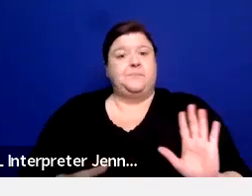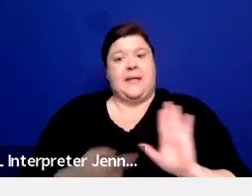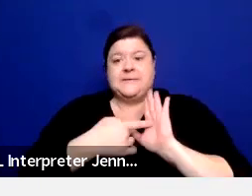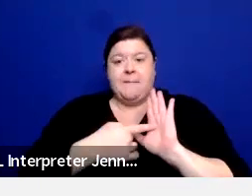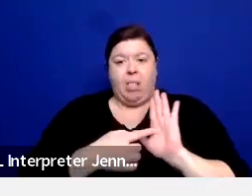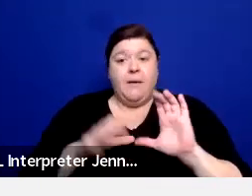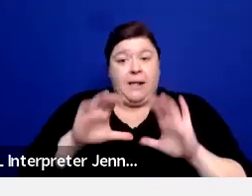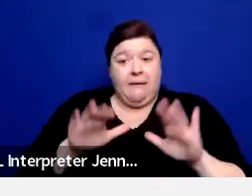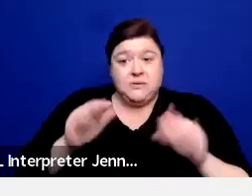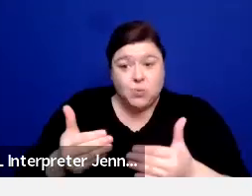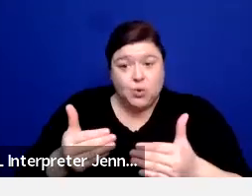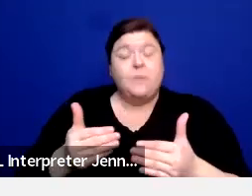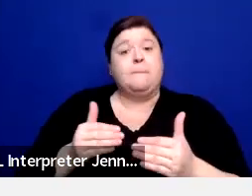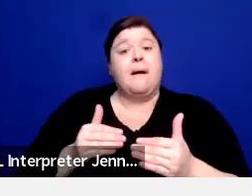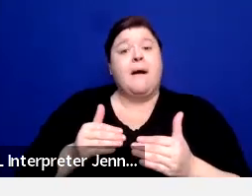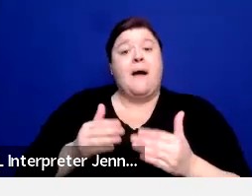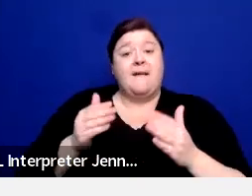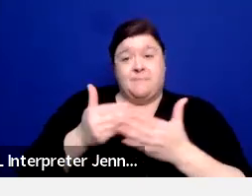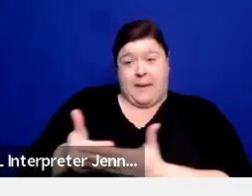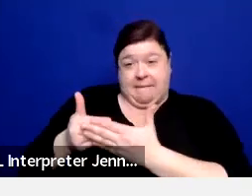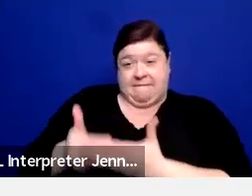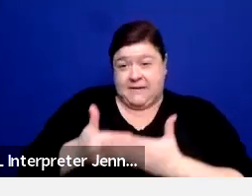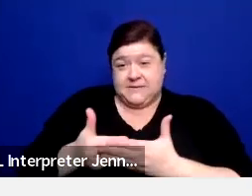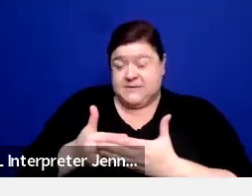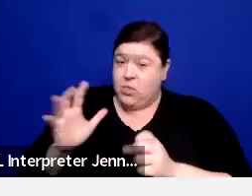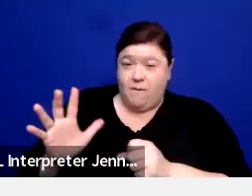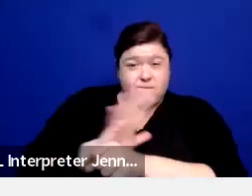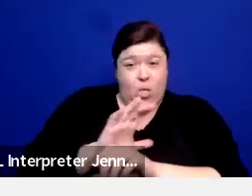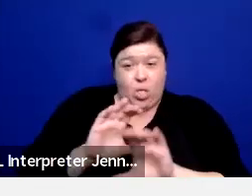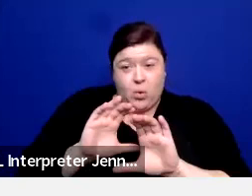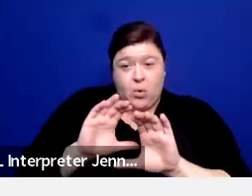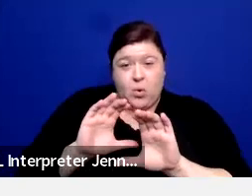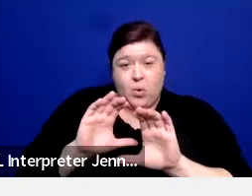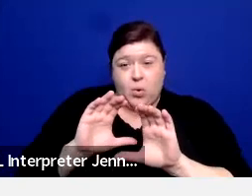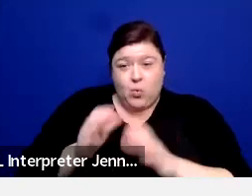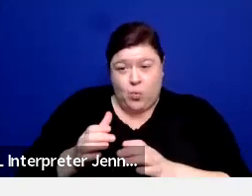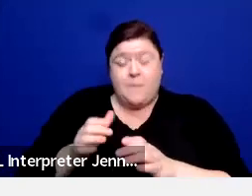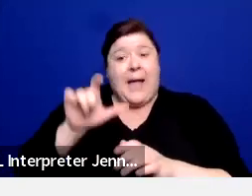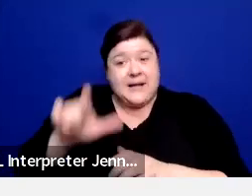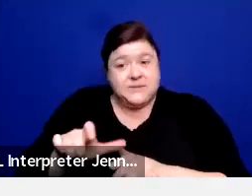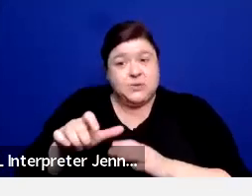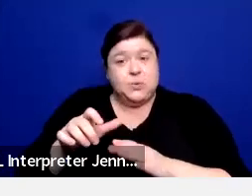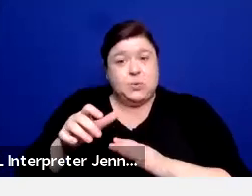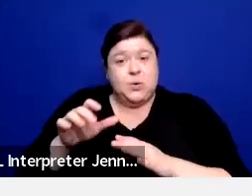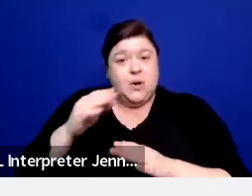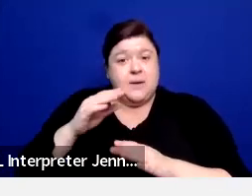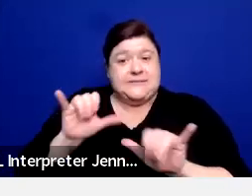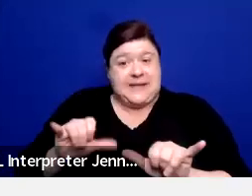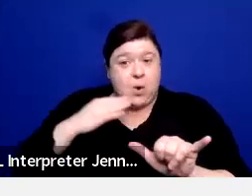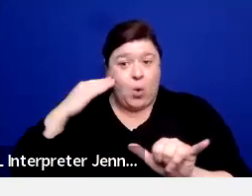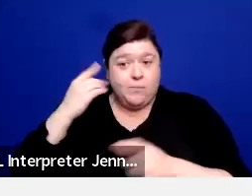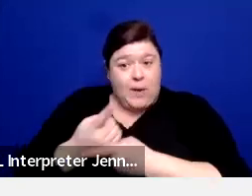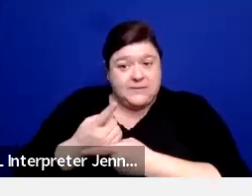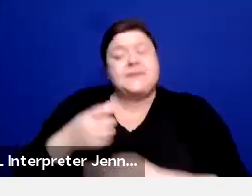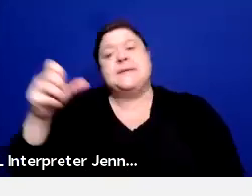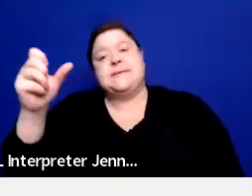the entire room has to be quarantined. Is that correct? Yes. Okay, thank you. Somebody